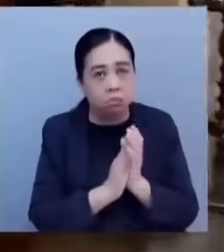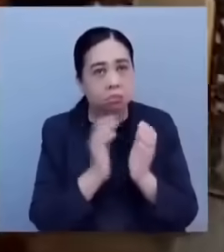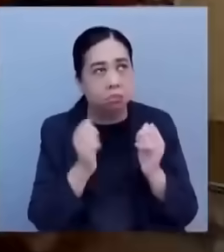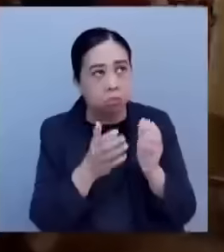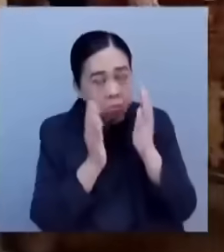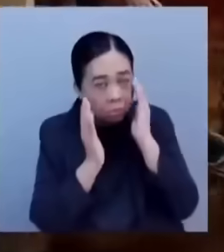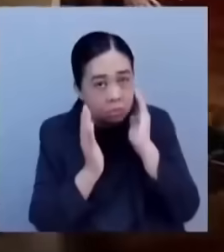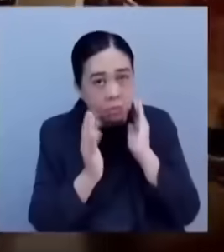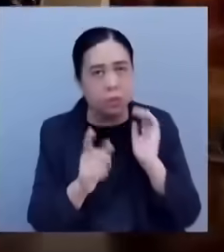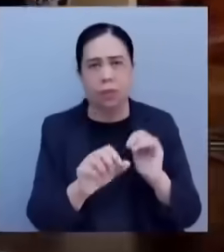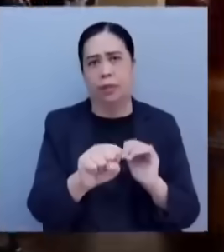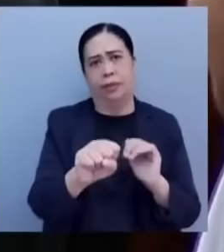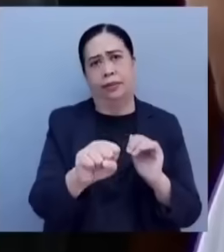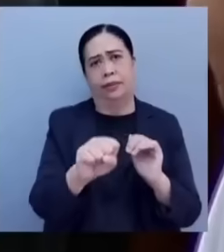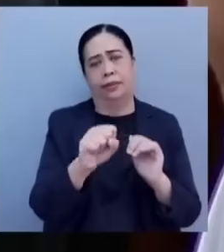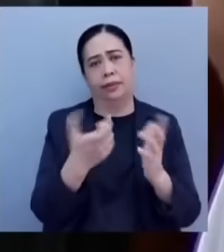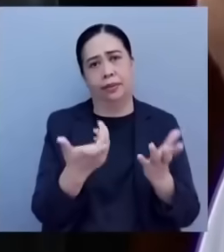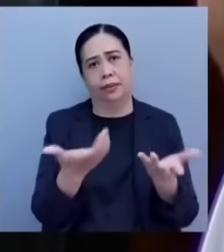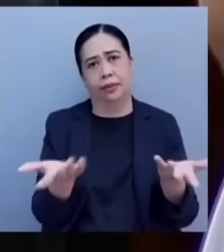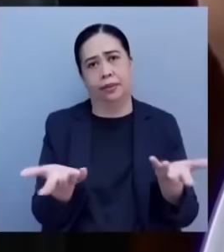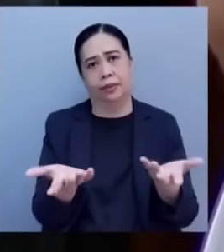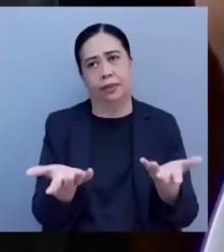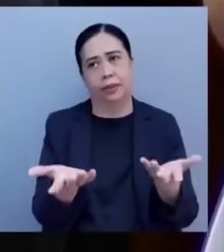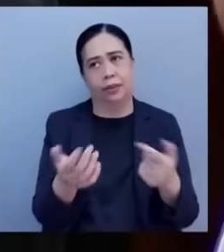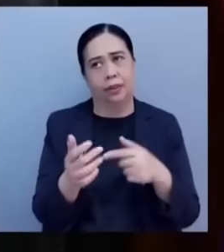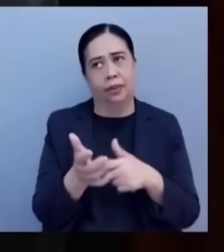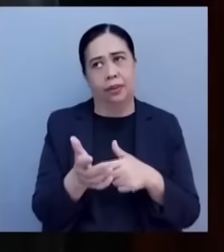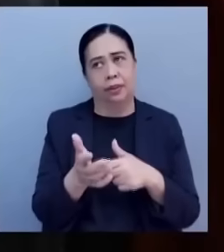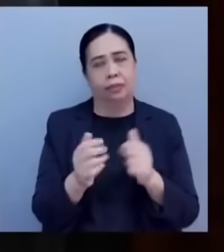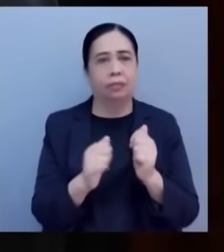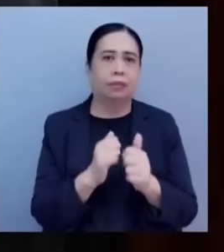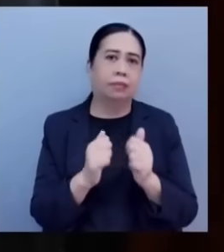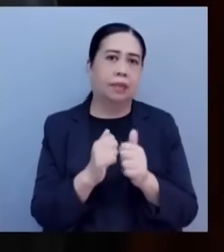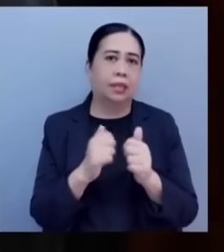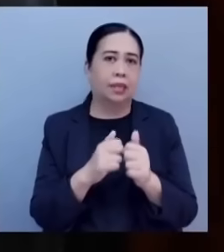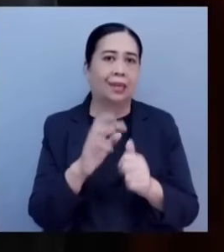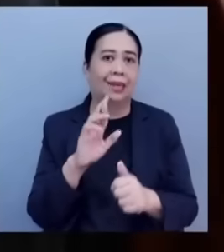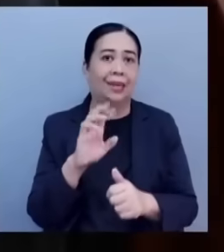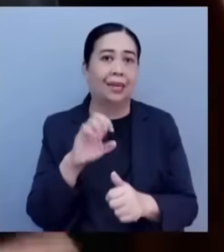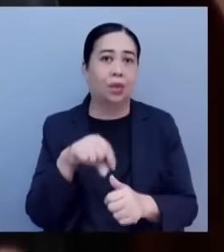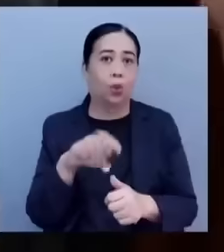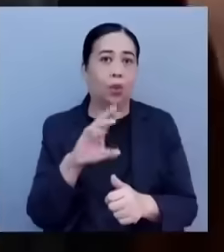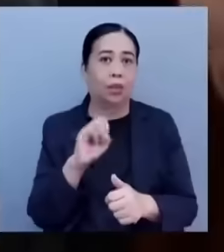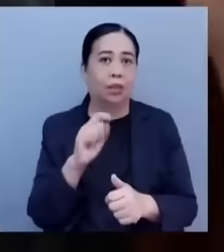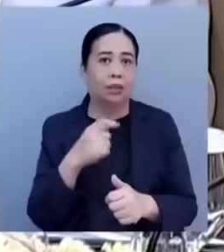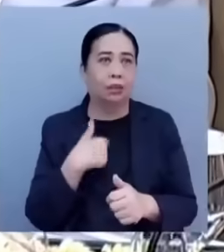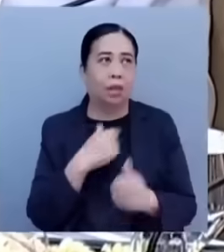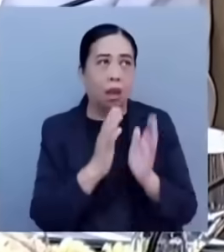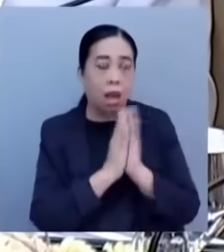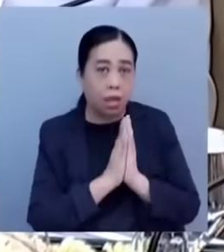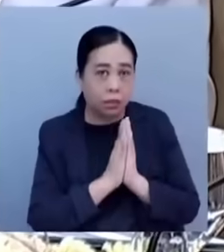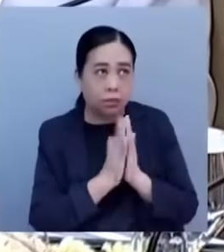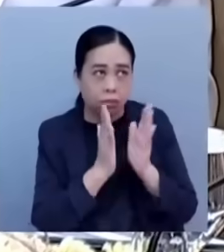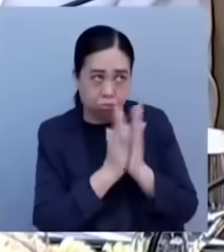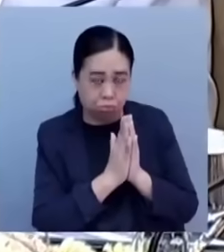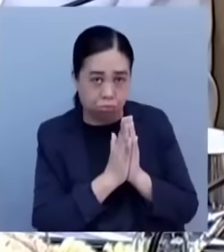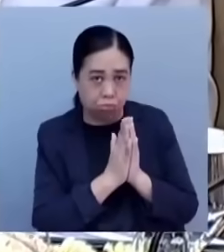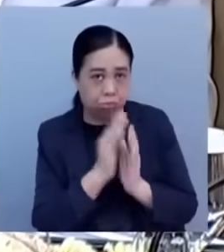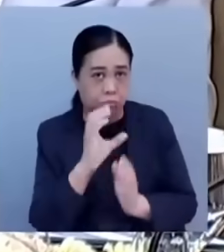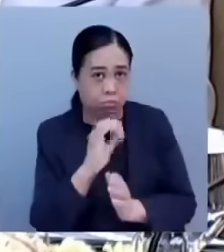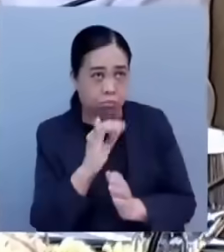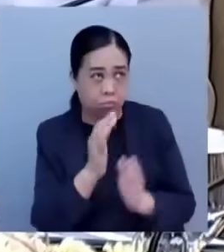request. So yes, where in effect, the request itself which asked specifically for confidential